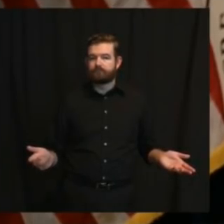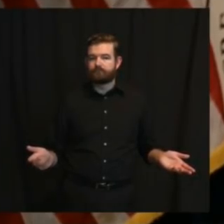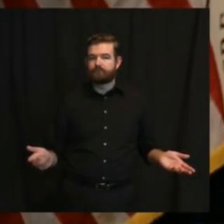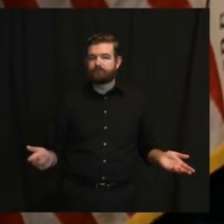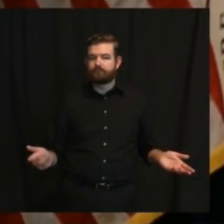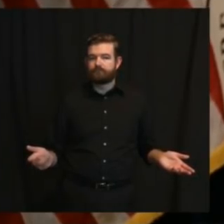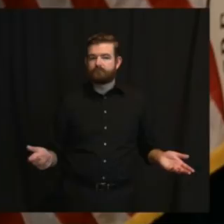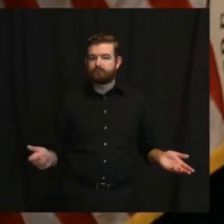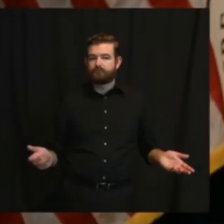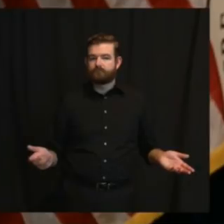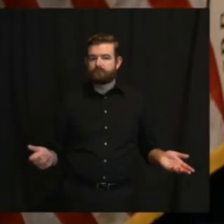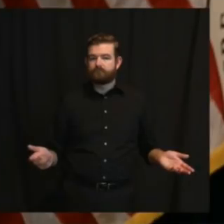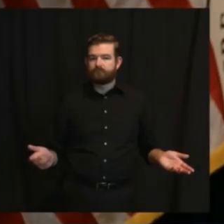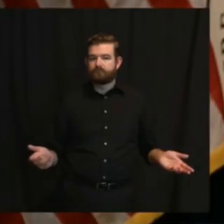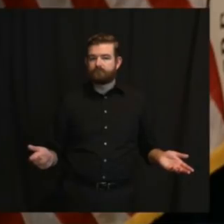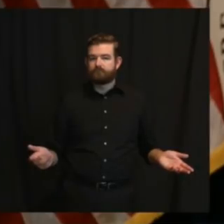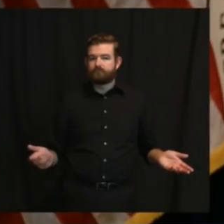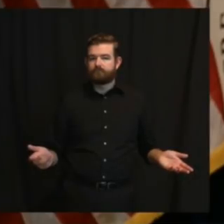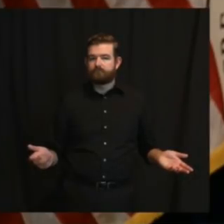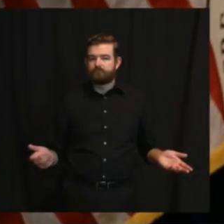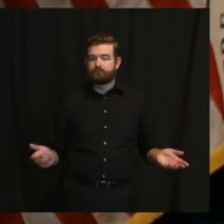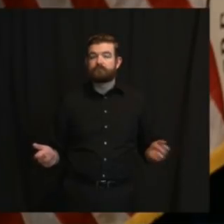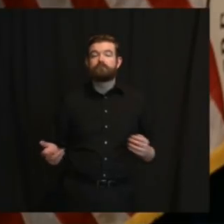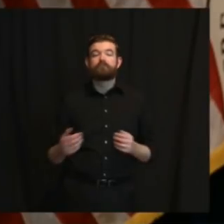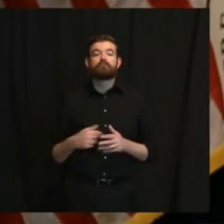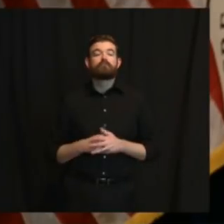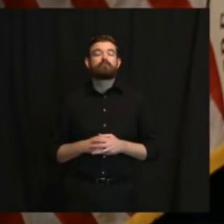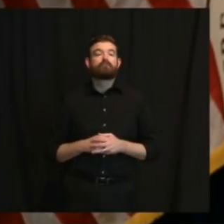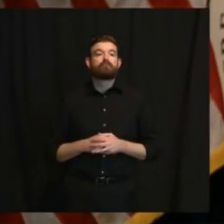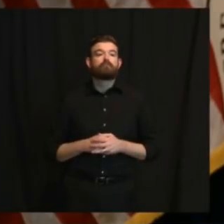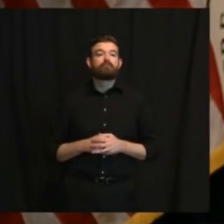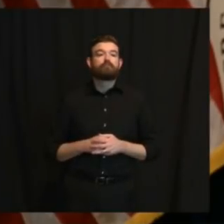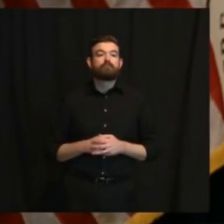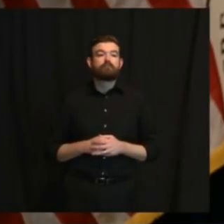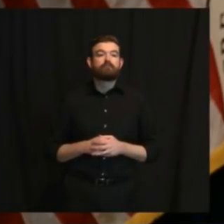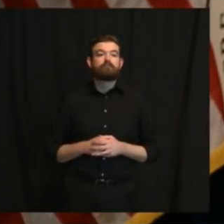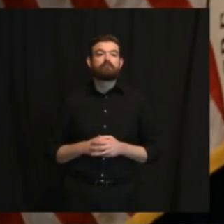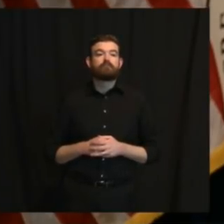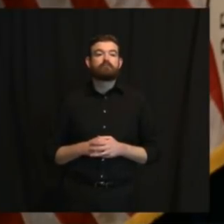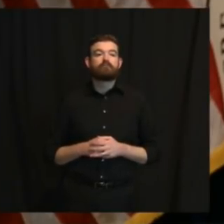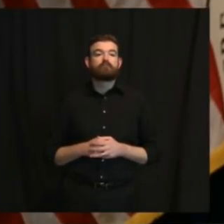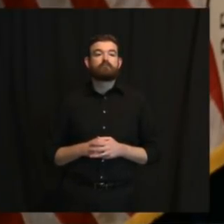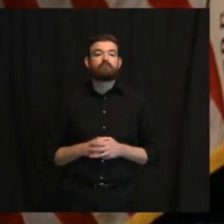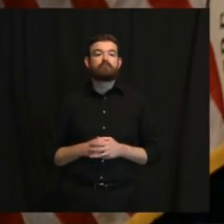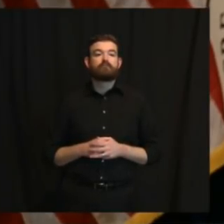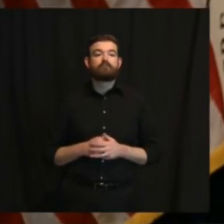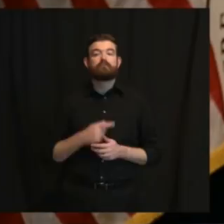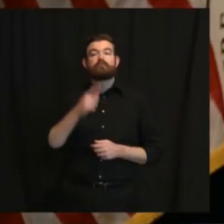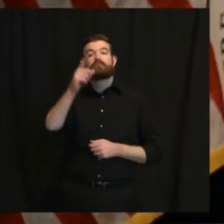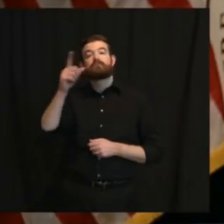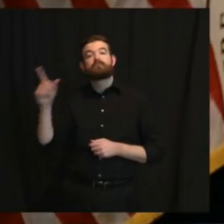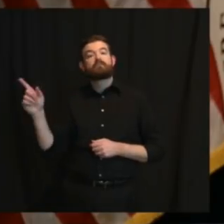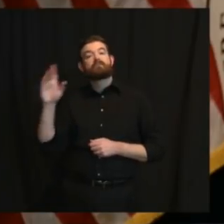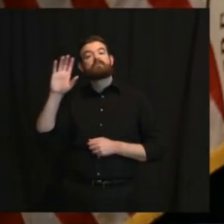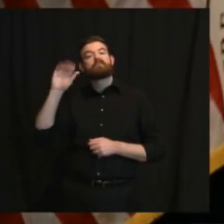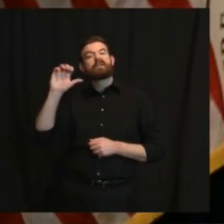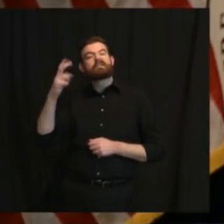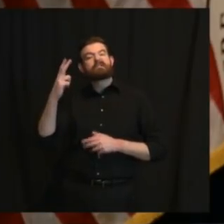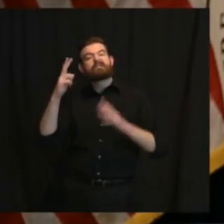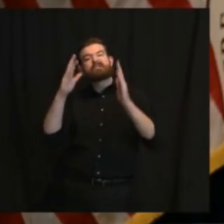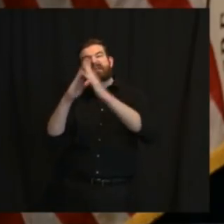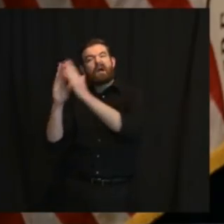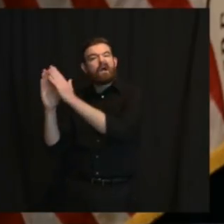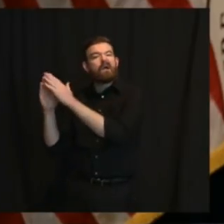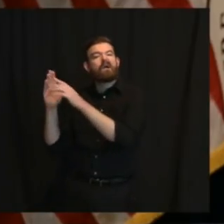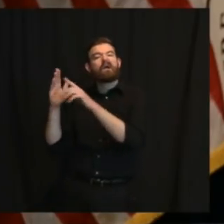Matt does as well, with municipalities and counties up and down the shore, as well as in our lake communities, has been